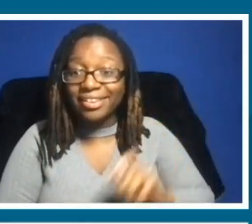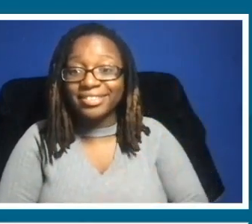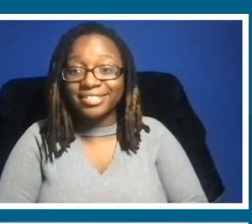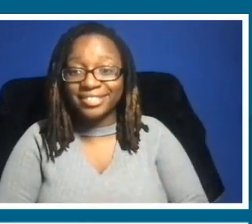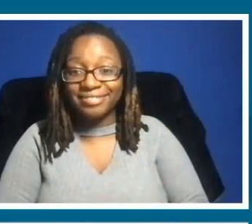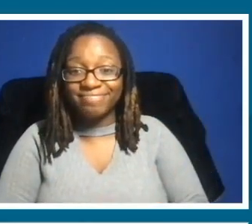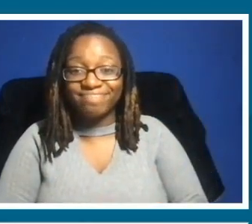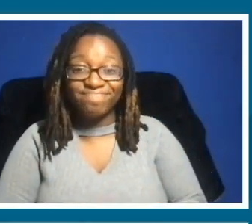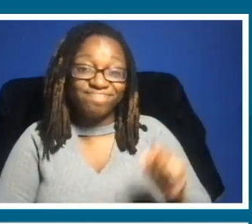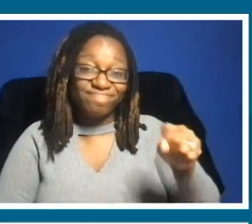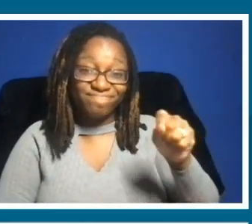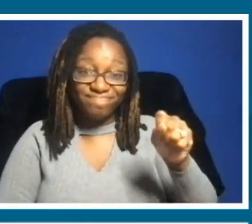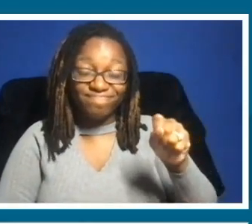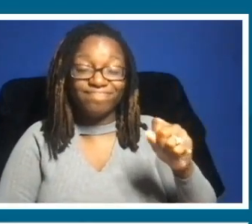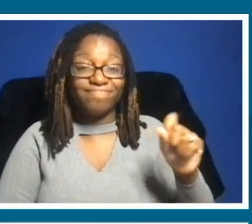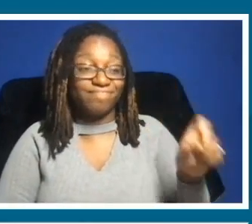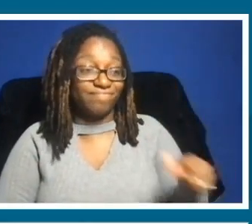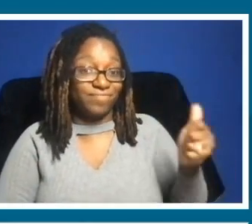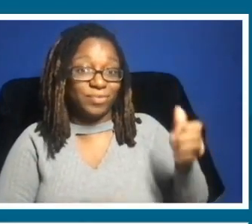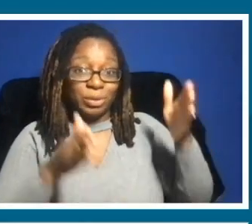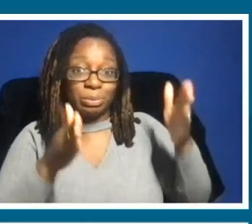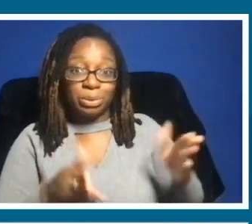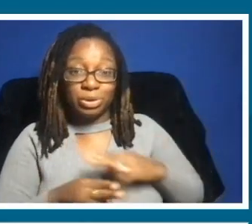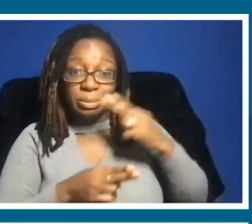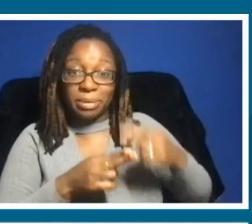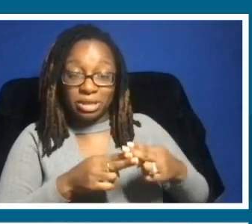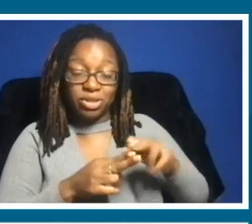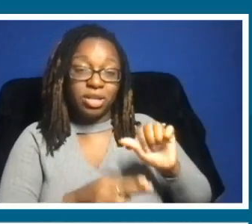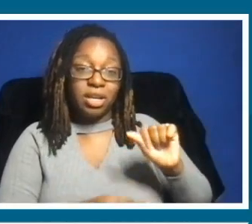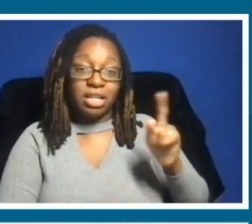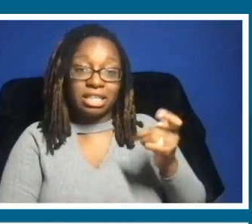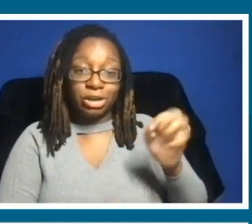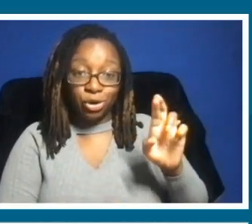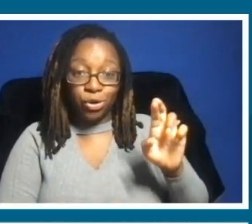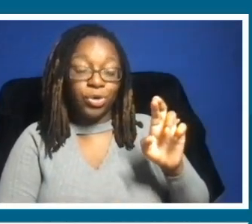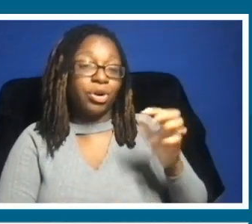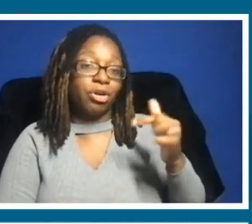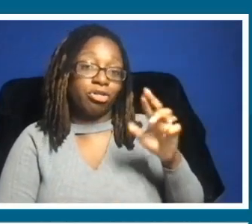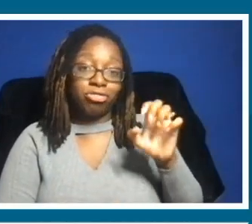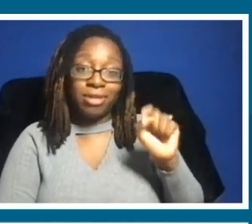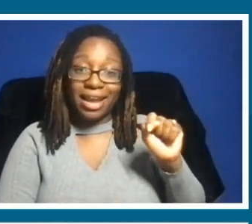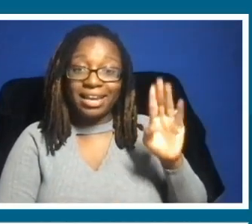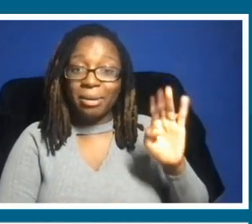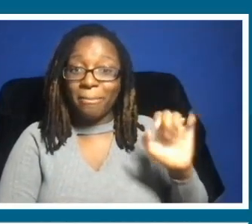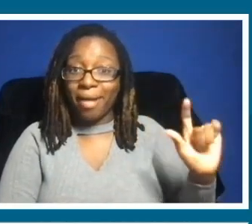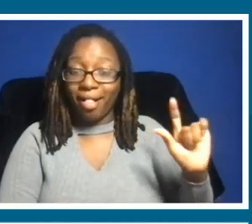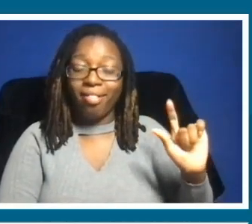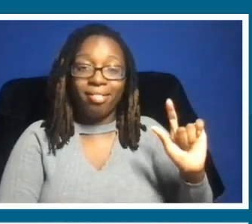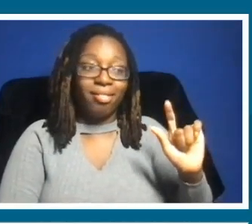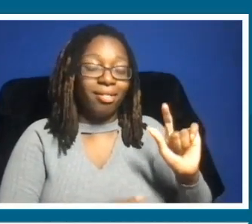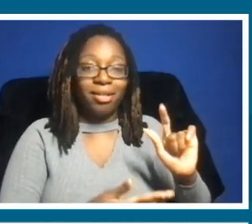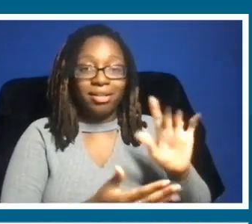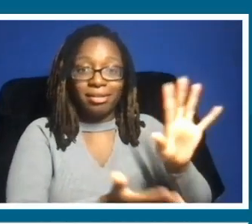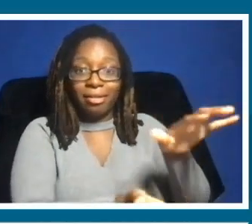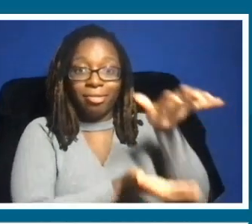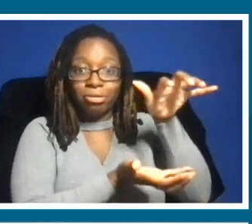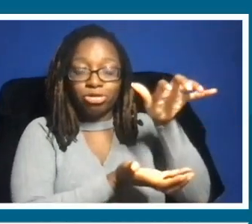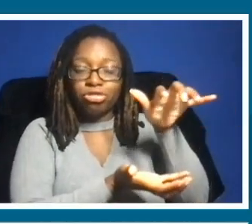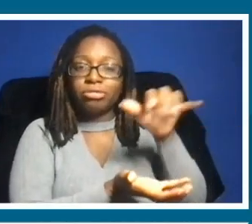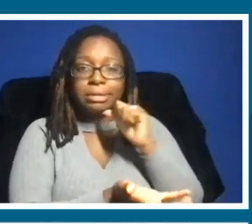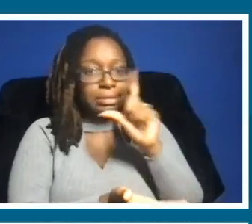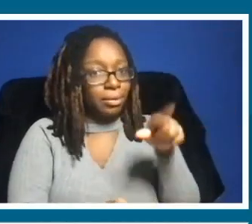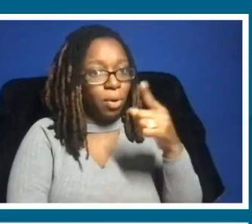Yeah, somebody's mentioned Alexander Graham Bell collections. And, there are Bell collections, not just the Library of Congress, but